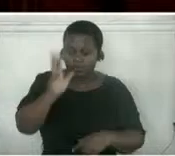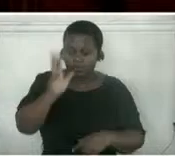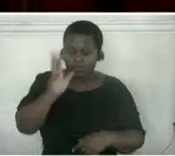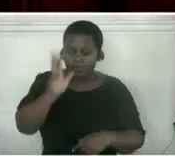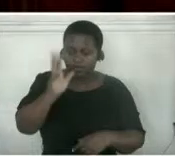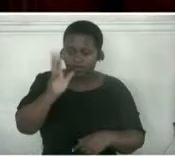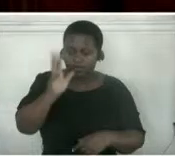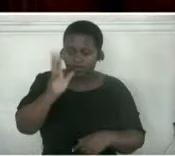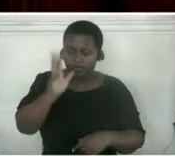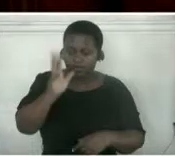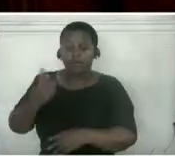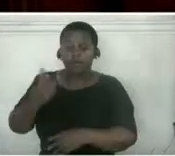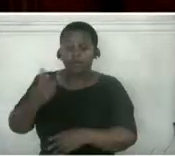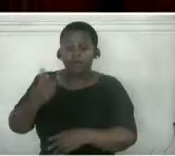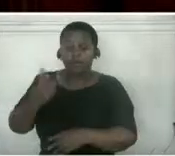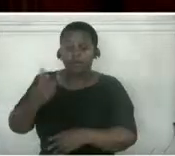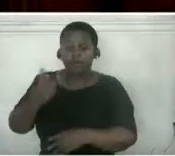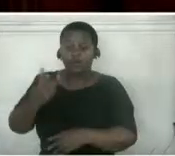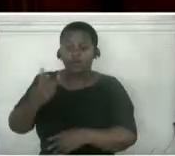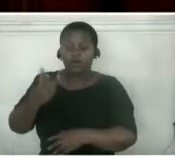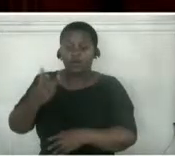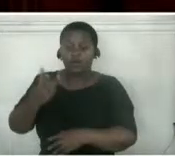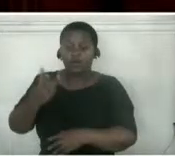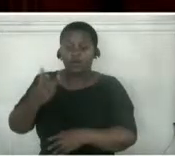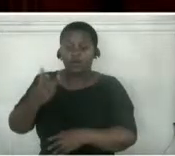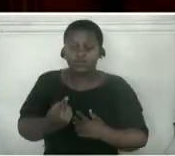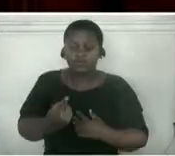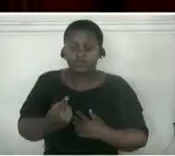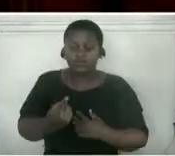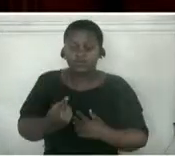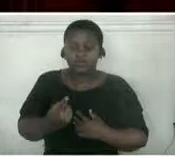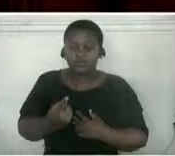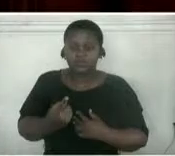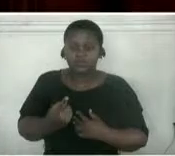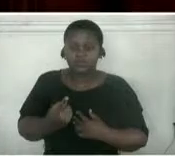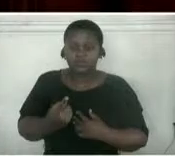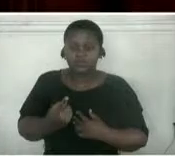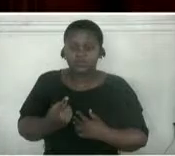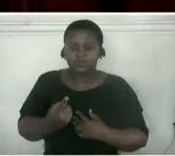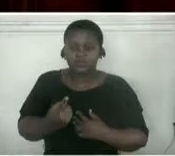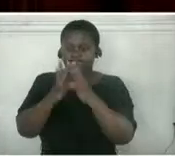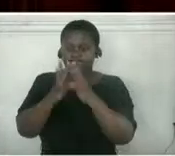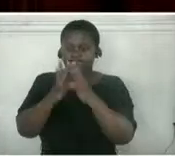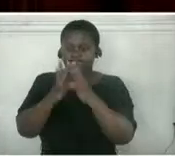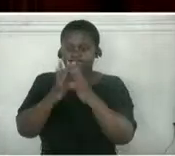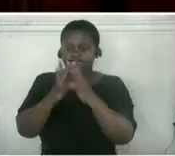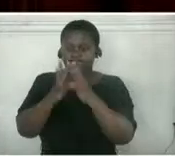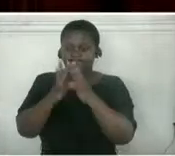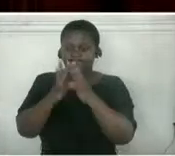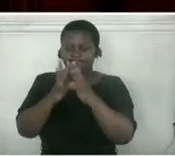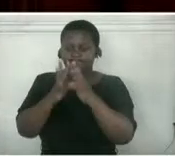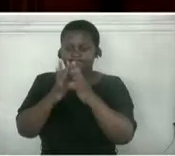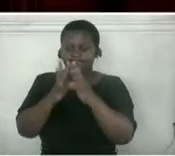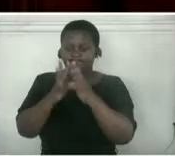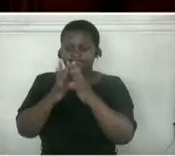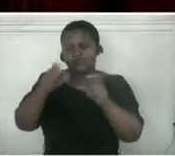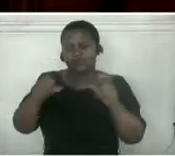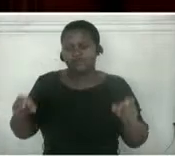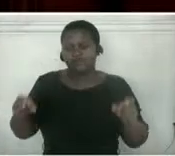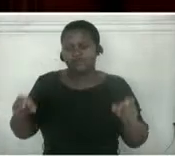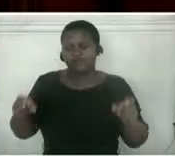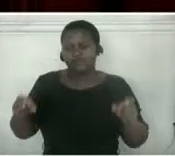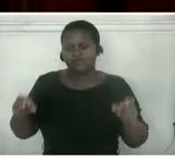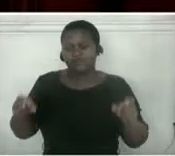again wish to express our solidarity with all South Africans who have felt